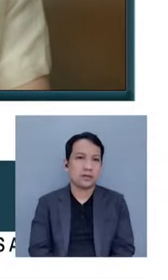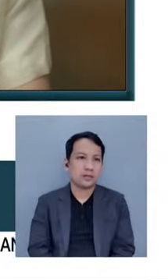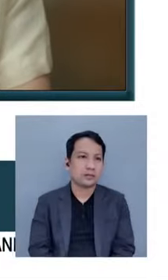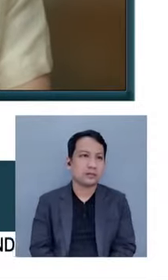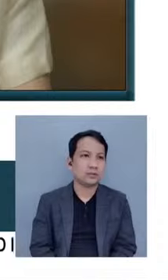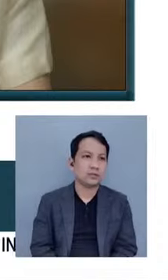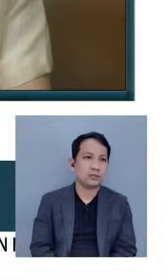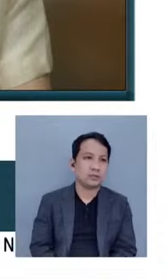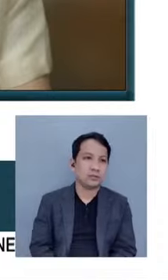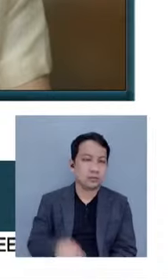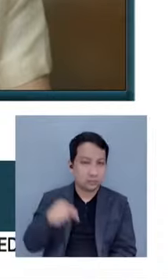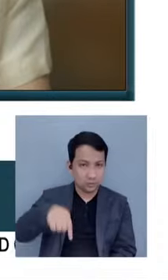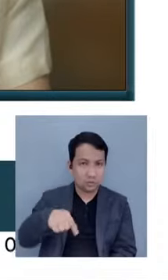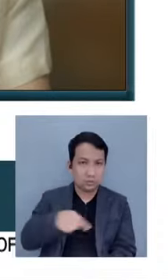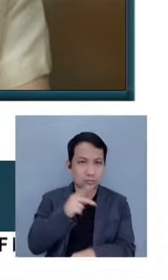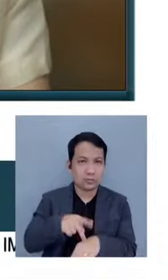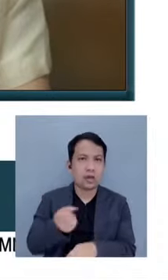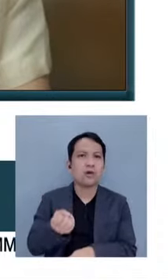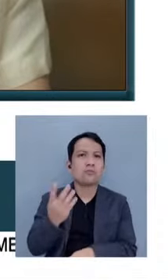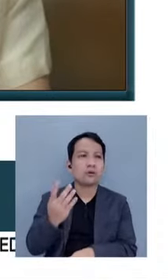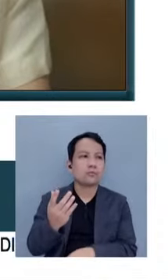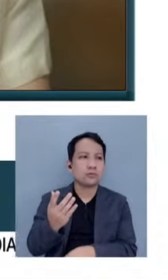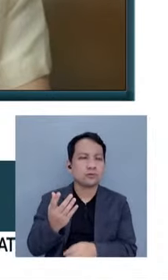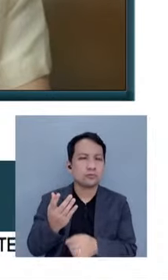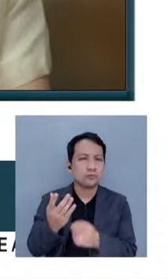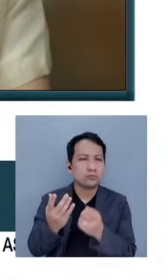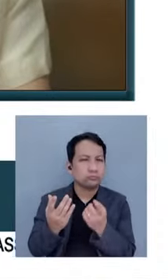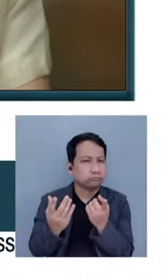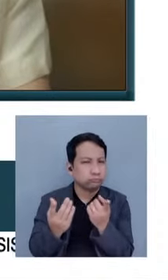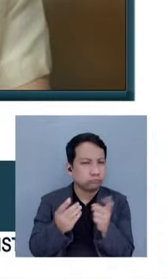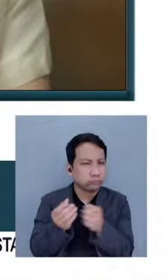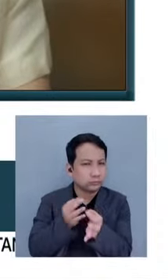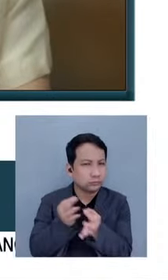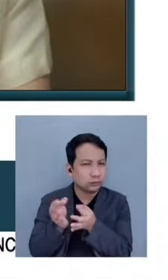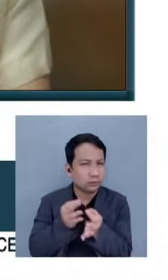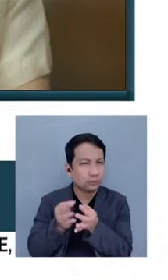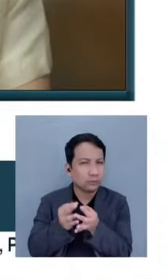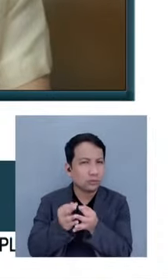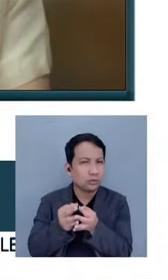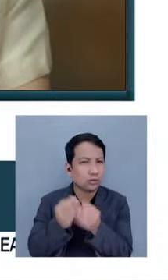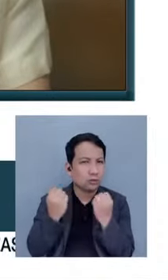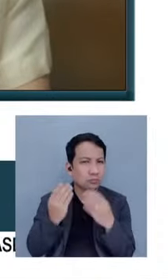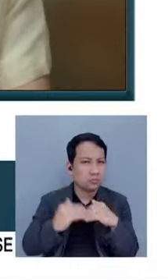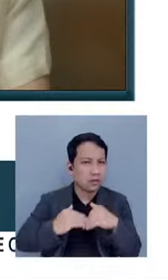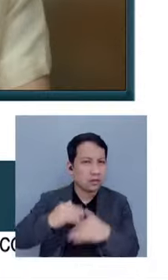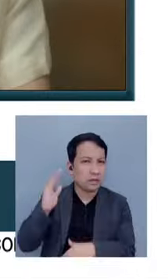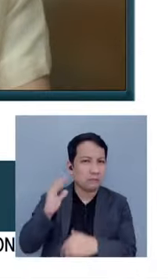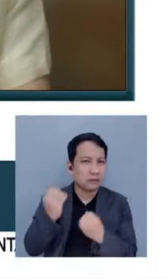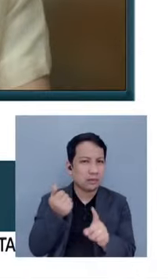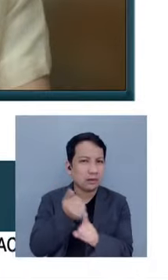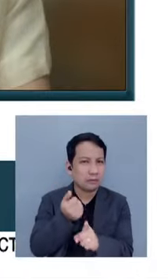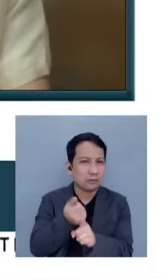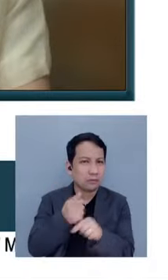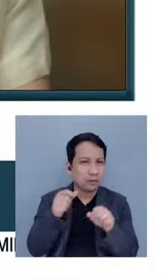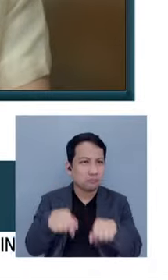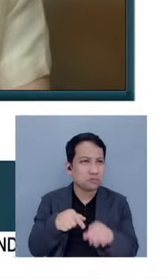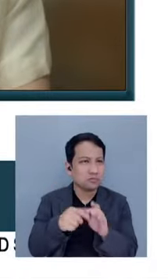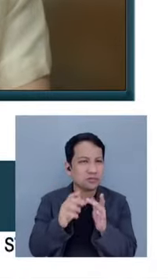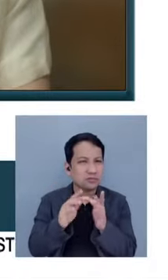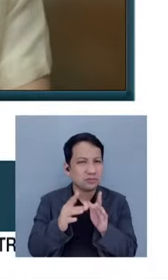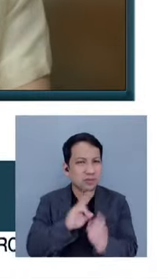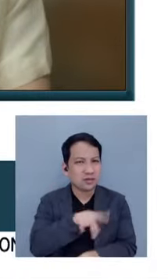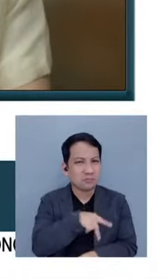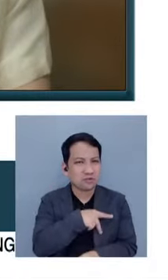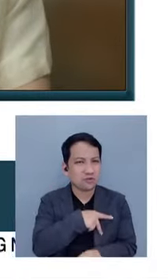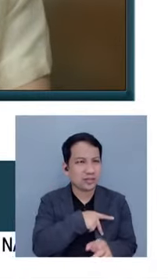here in the Philippines, how would you now characterize the acceleration of these cases, both on a personal and large scale